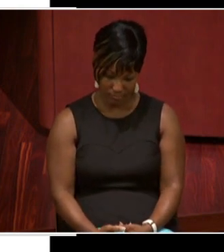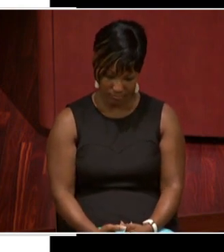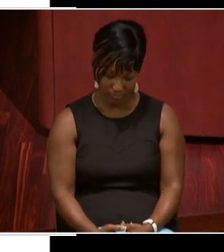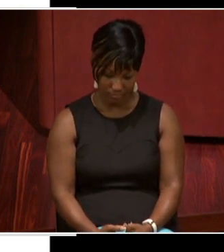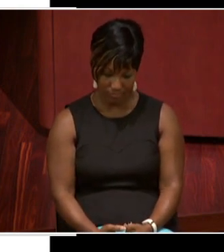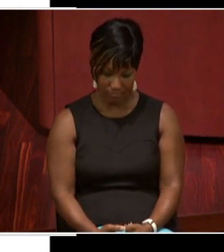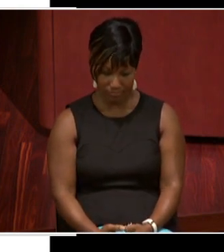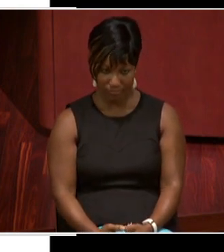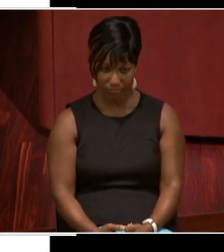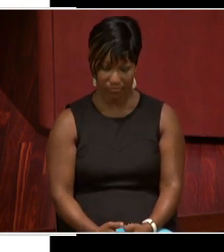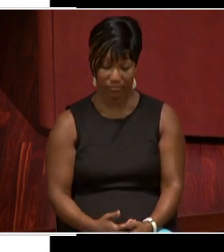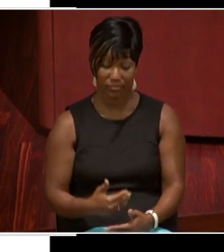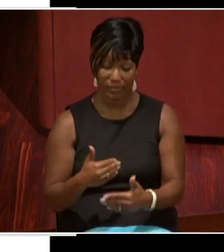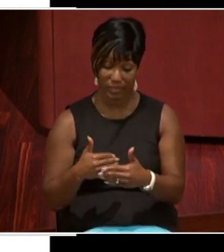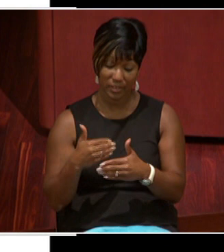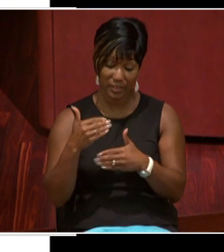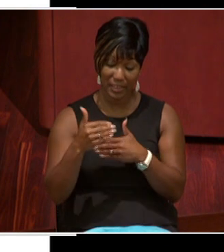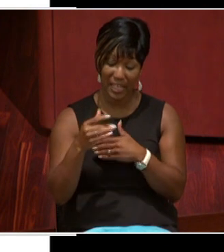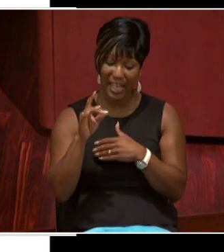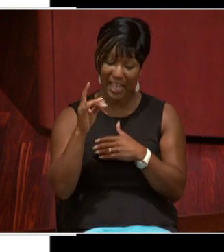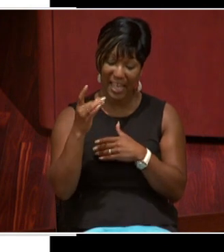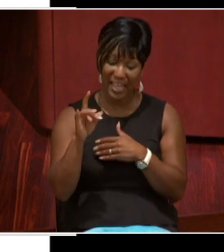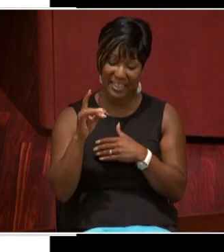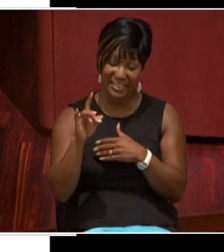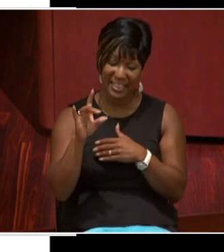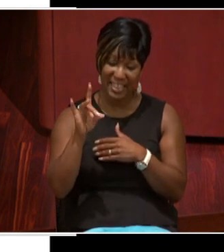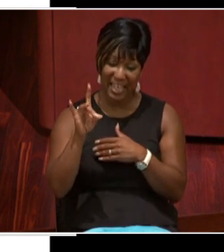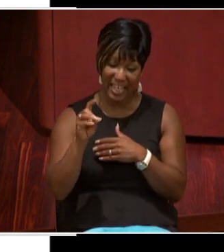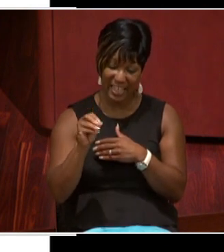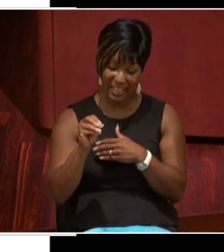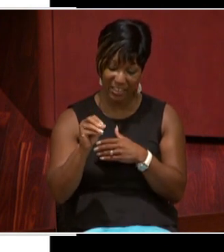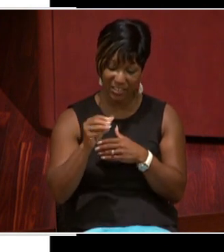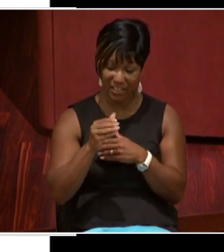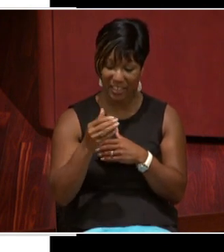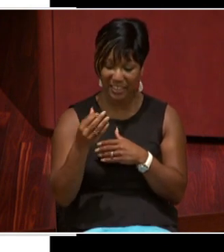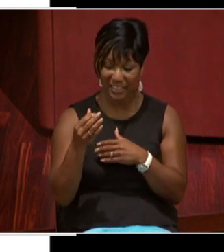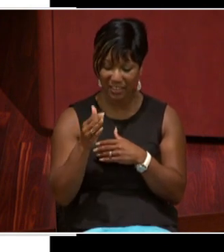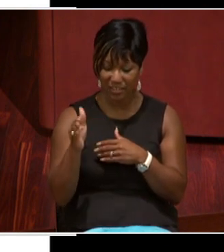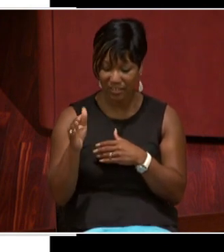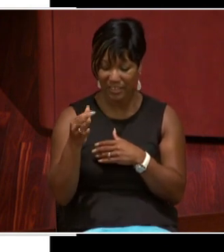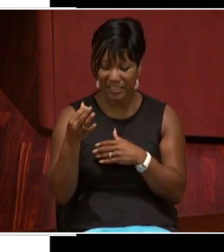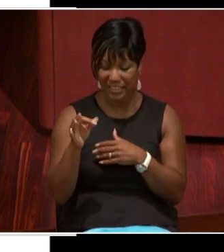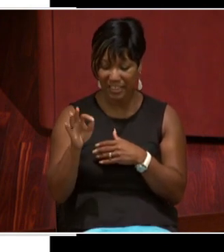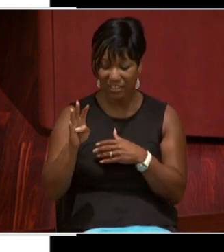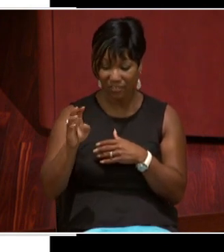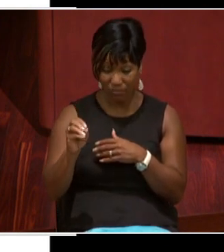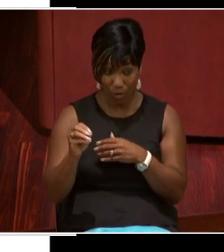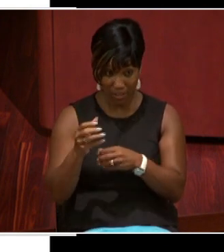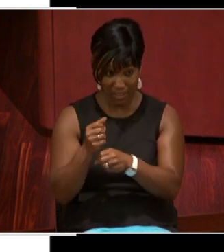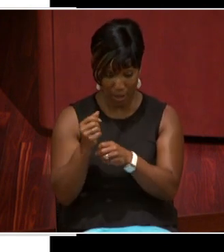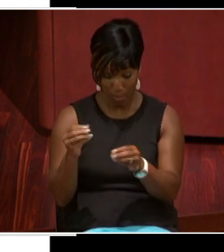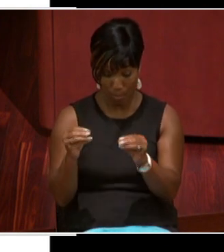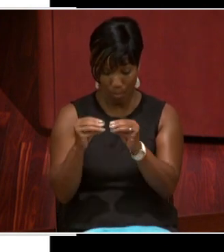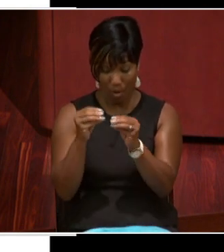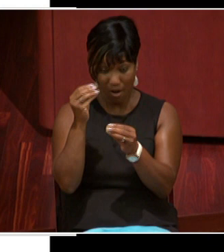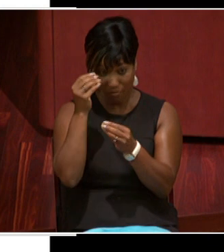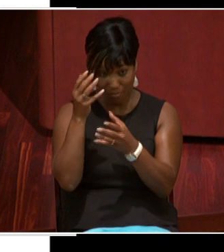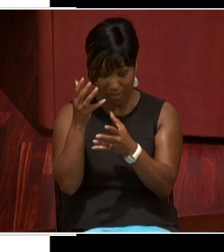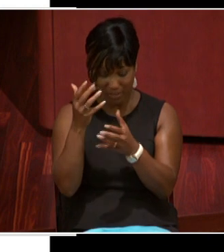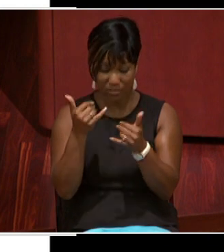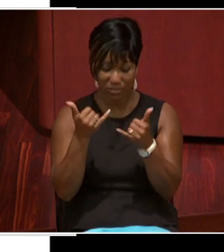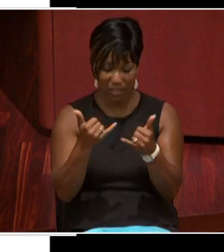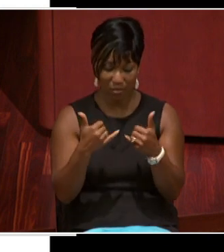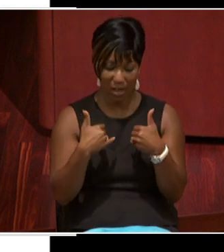So if we move on to the 1880 to the 1940 grouping, we get more information like I promised before. So now we have